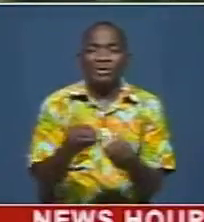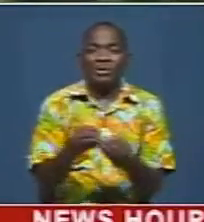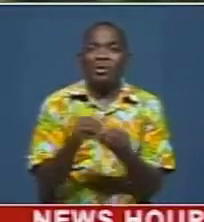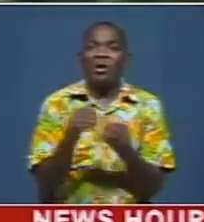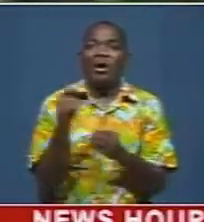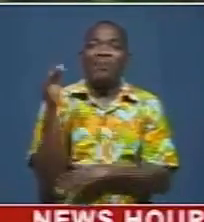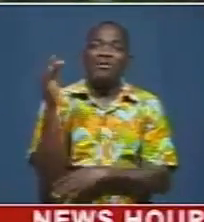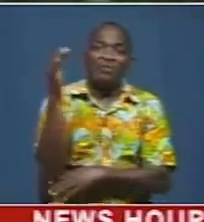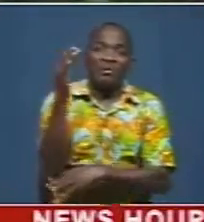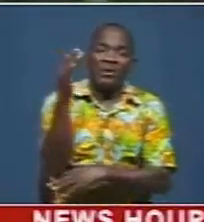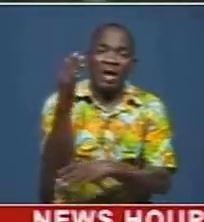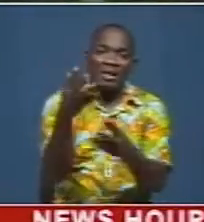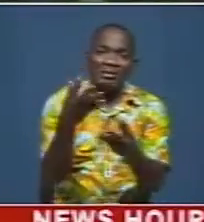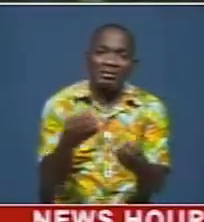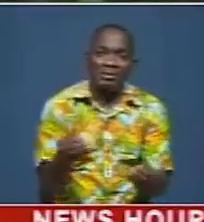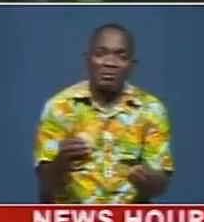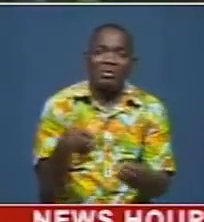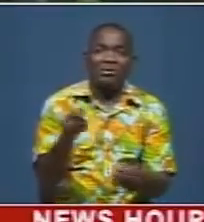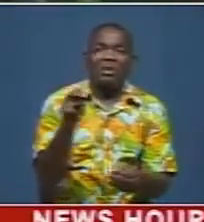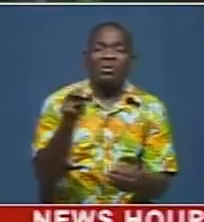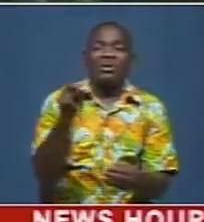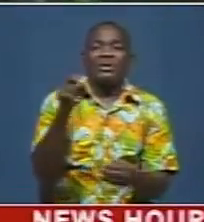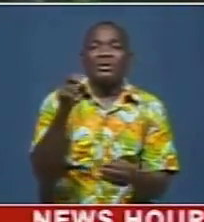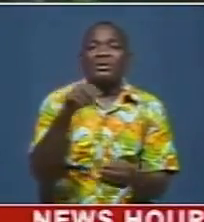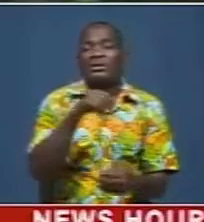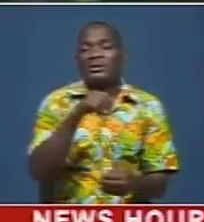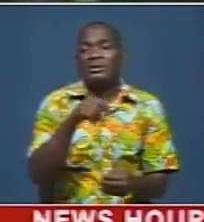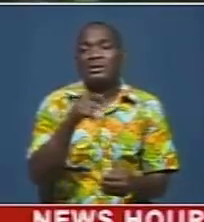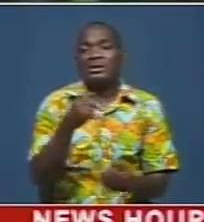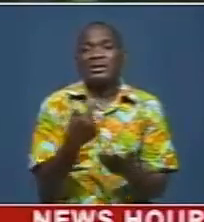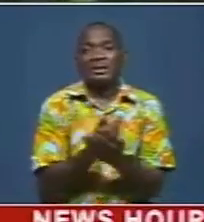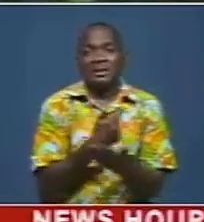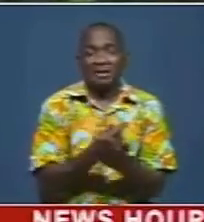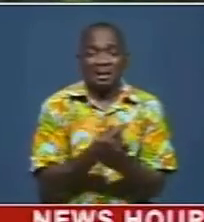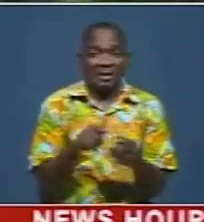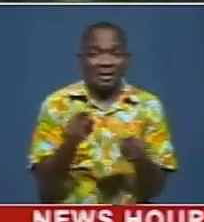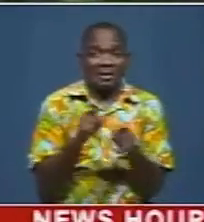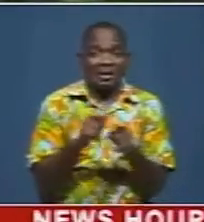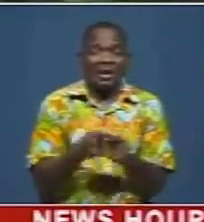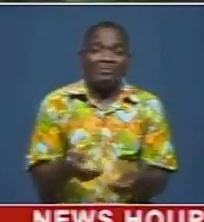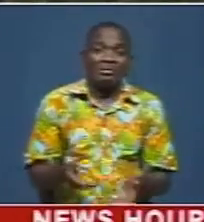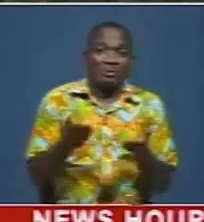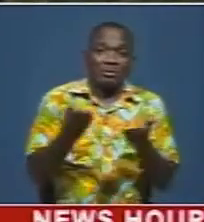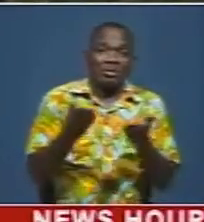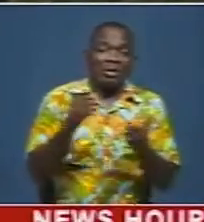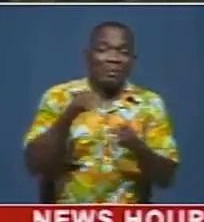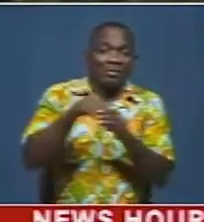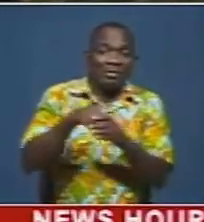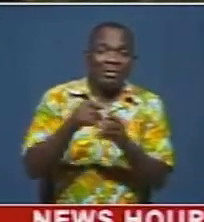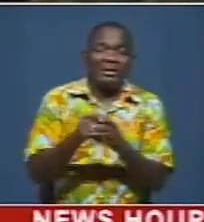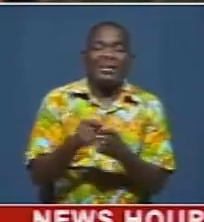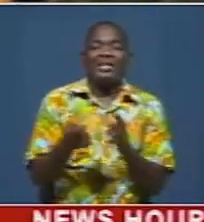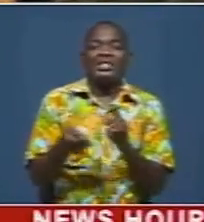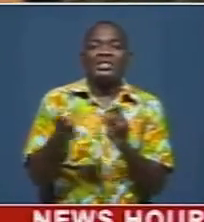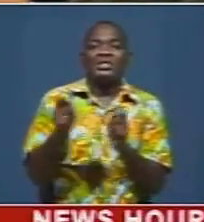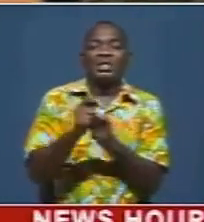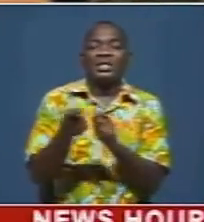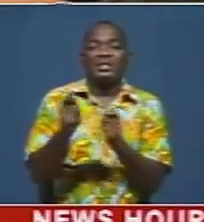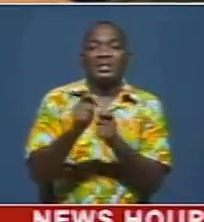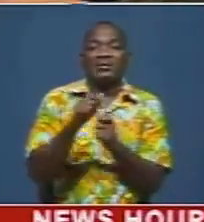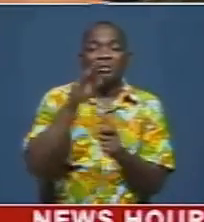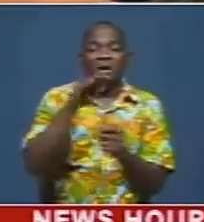forest degradation challenges in the northern Savannah zone of Ghana, whilst promoting investment in the share value chain and